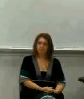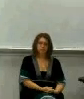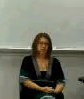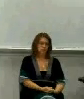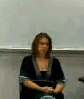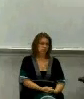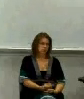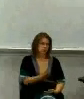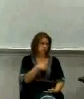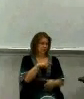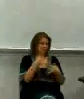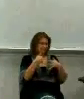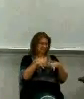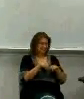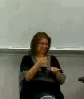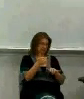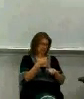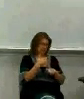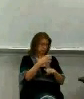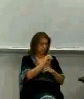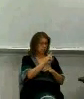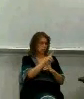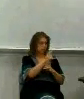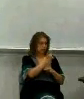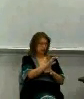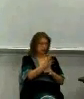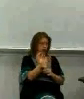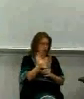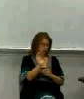So we'll still have the organic carbon here.